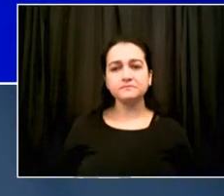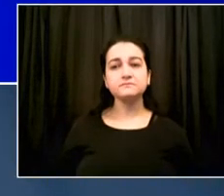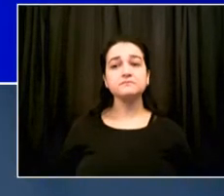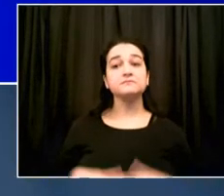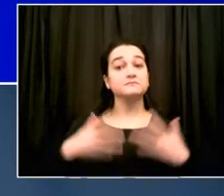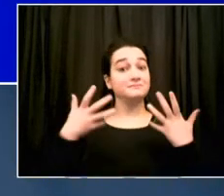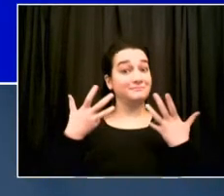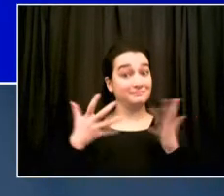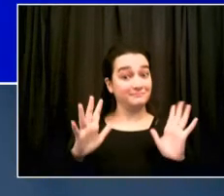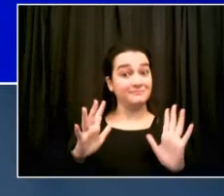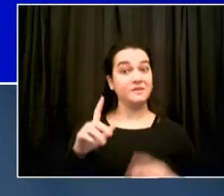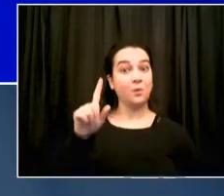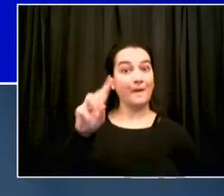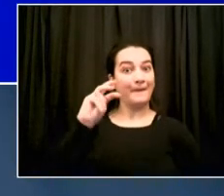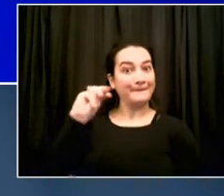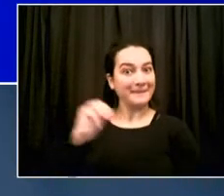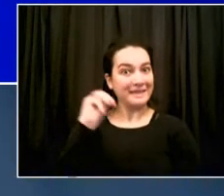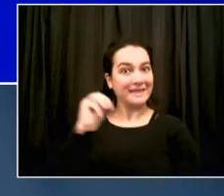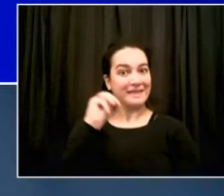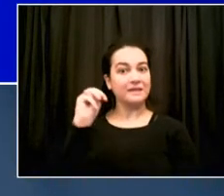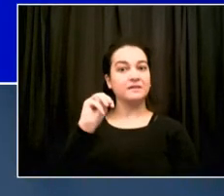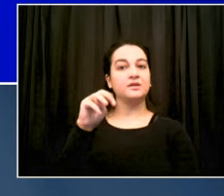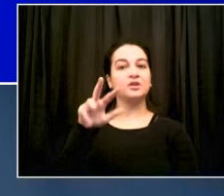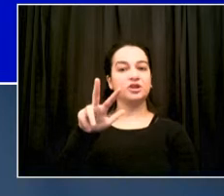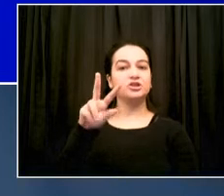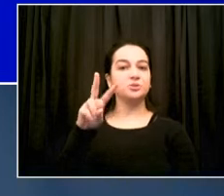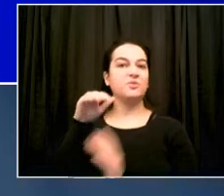1,032,158 vaccinations. Again,